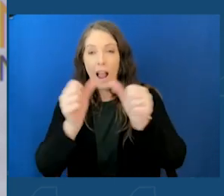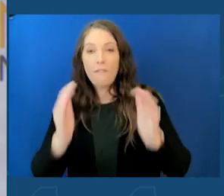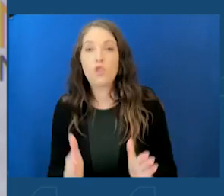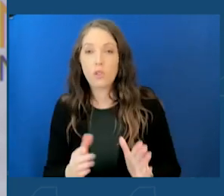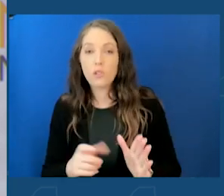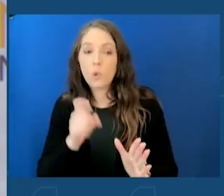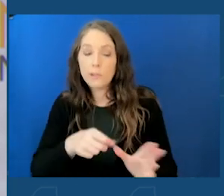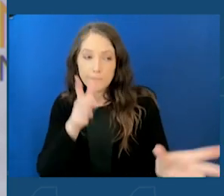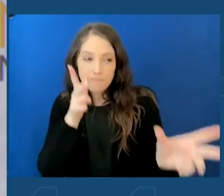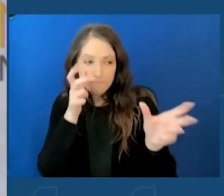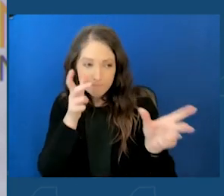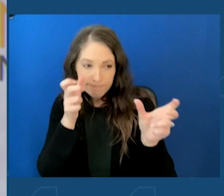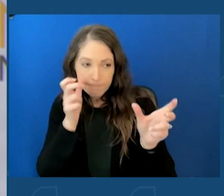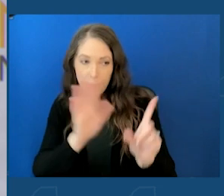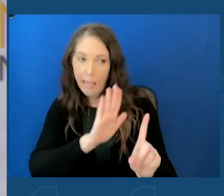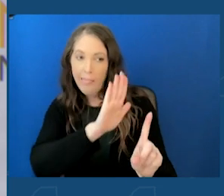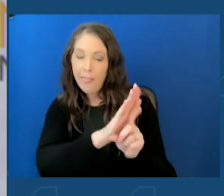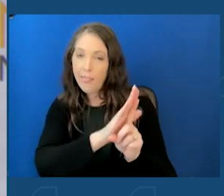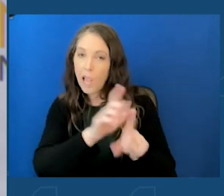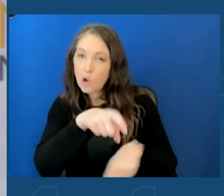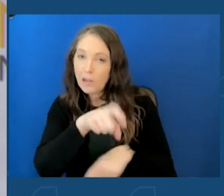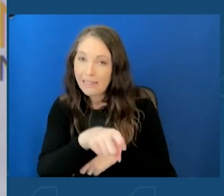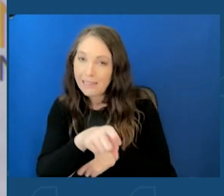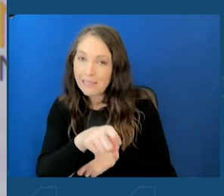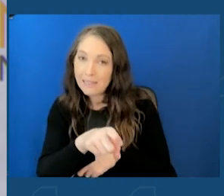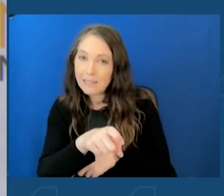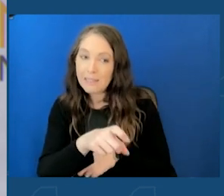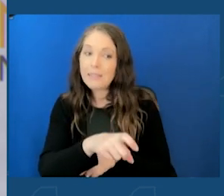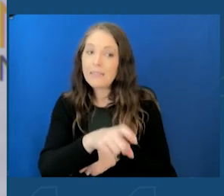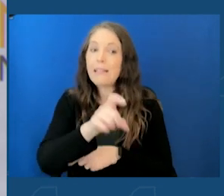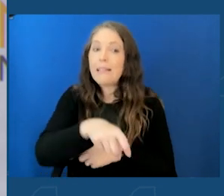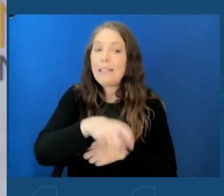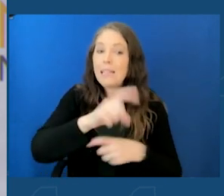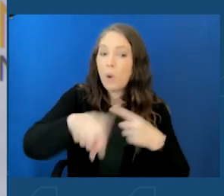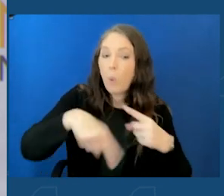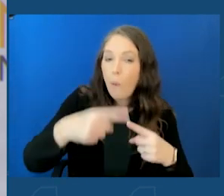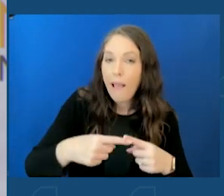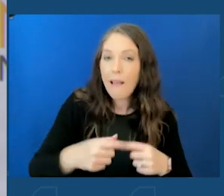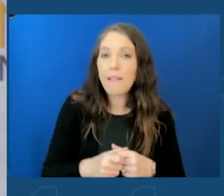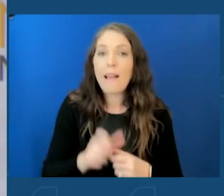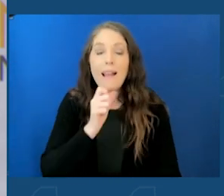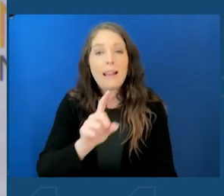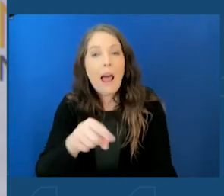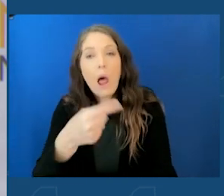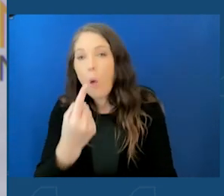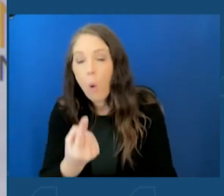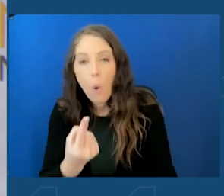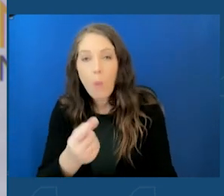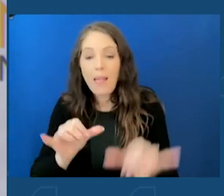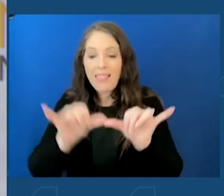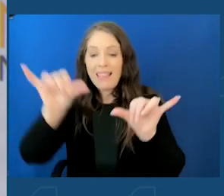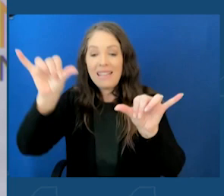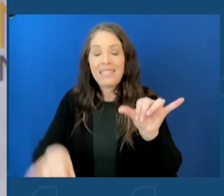what they need when they need it, and not just what the system needs from